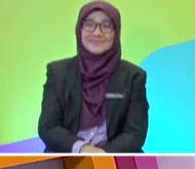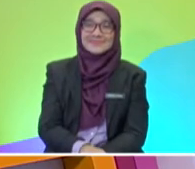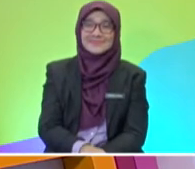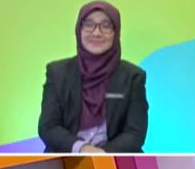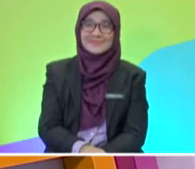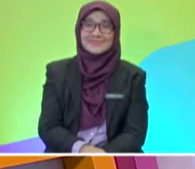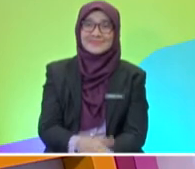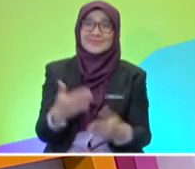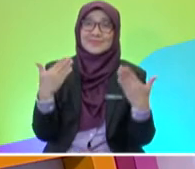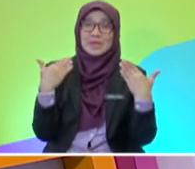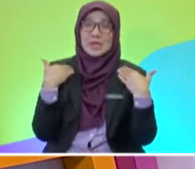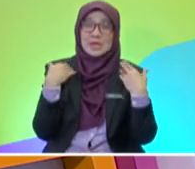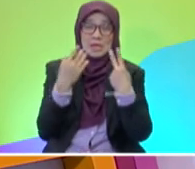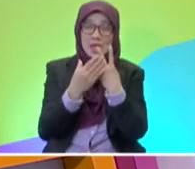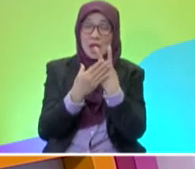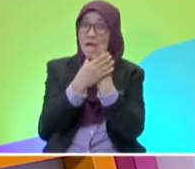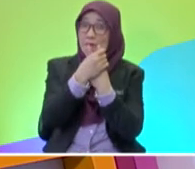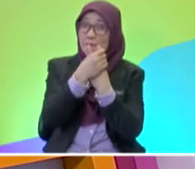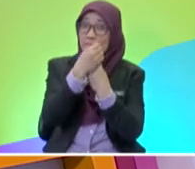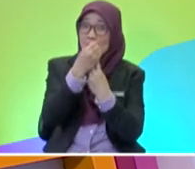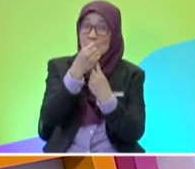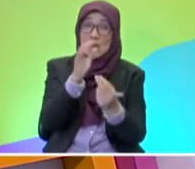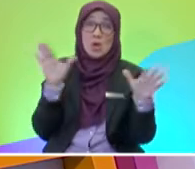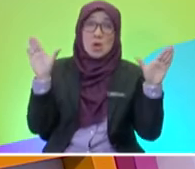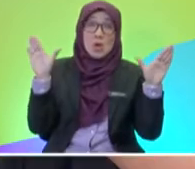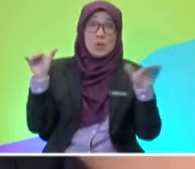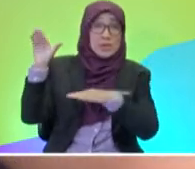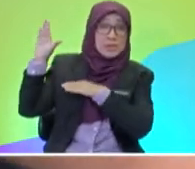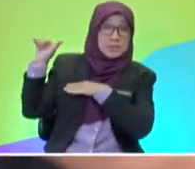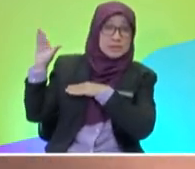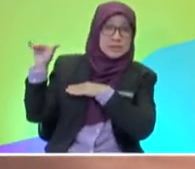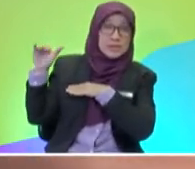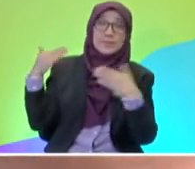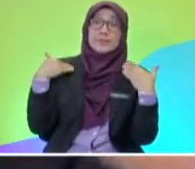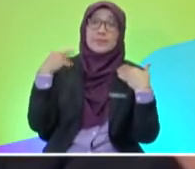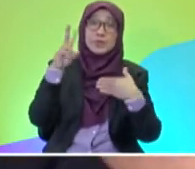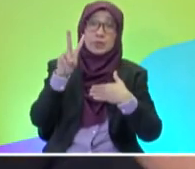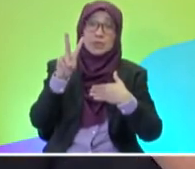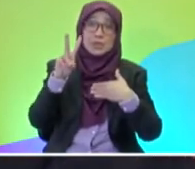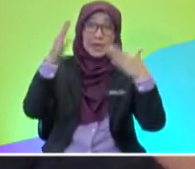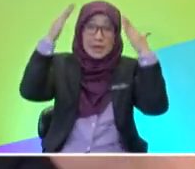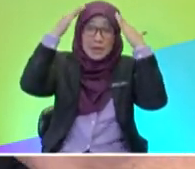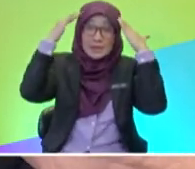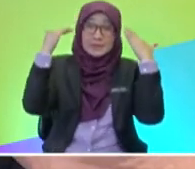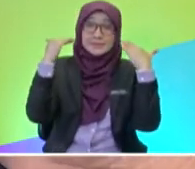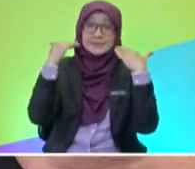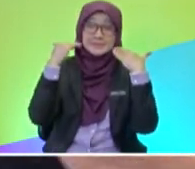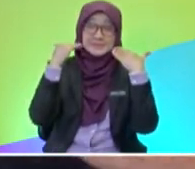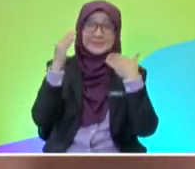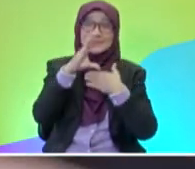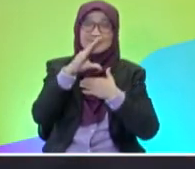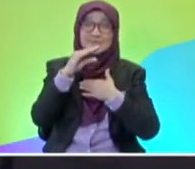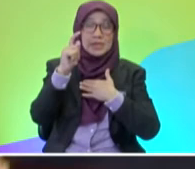a pair of wings, like the other insects. A B has head, thorax,